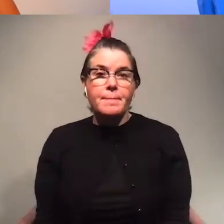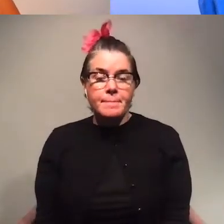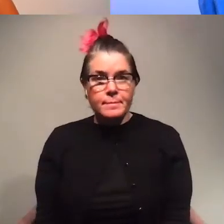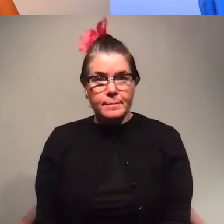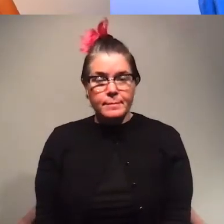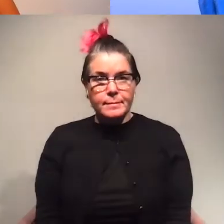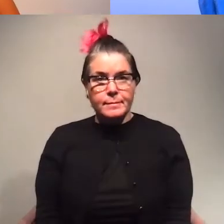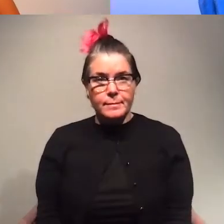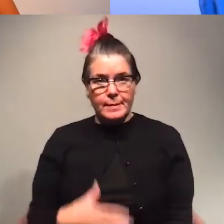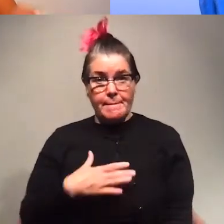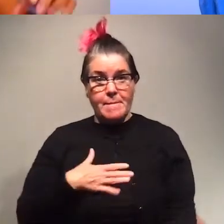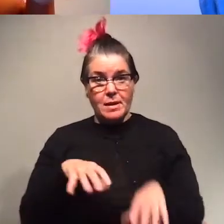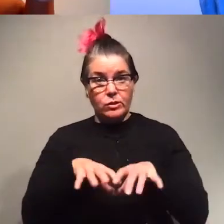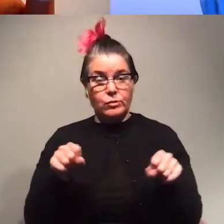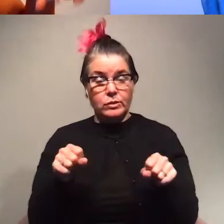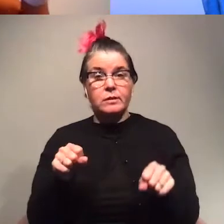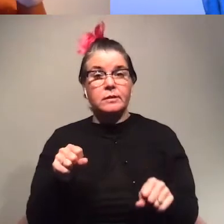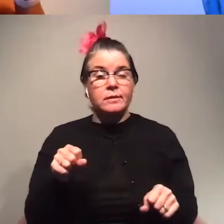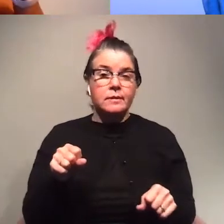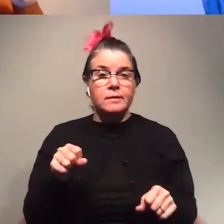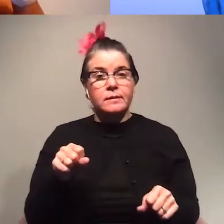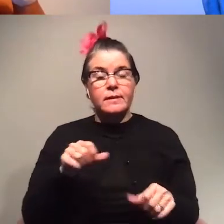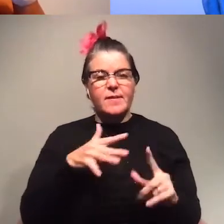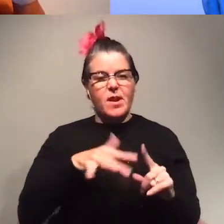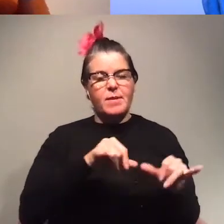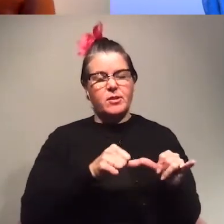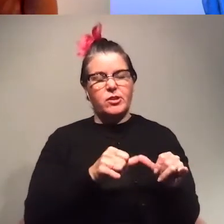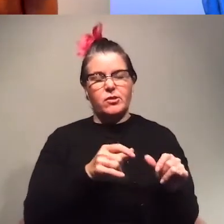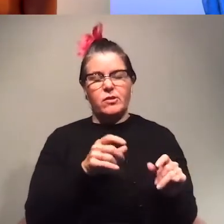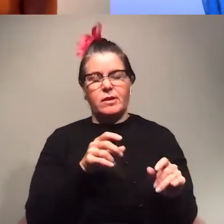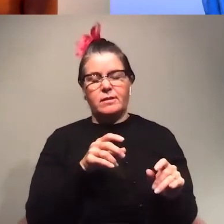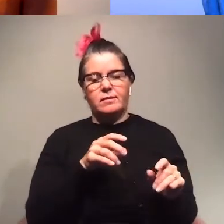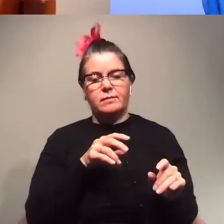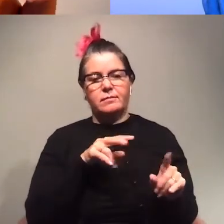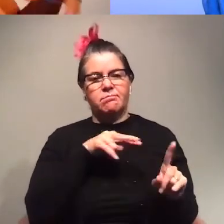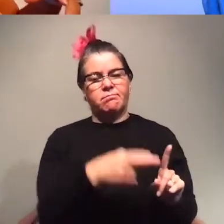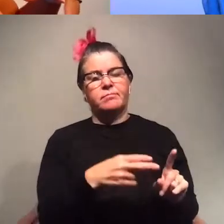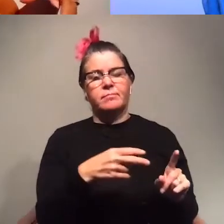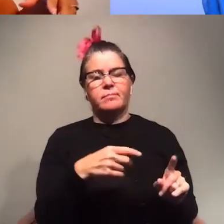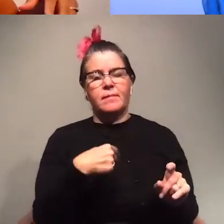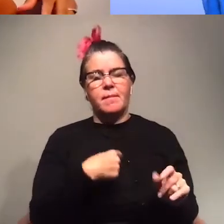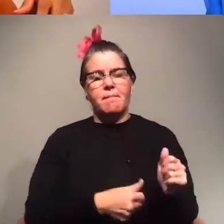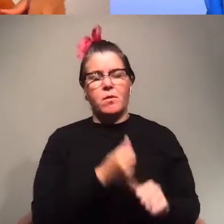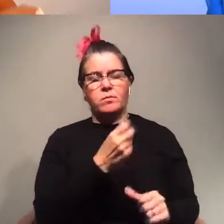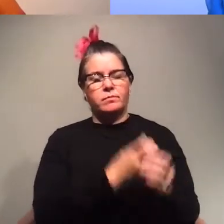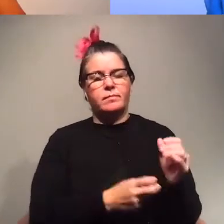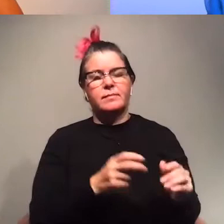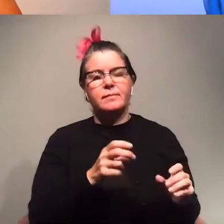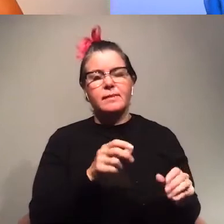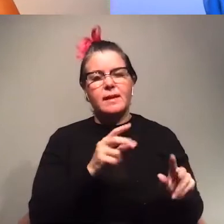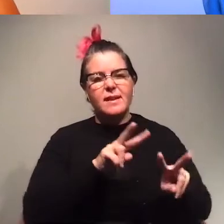For like my degree, the environmental engineering side I'm most like into is like chemistry, analytical